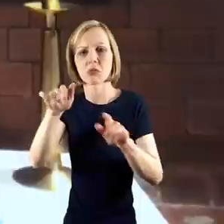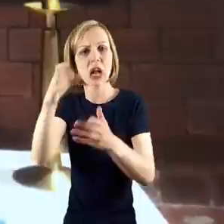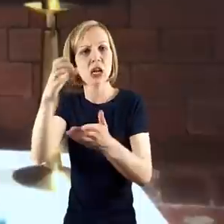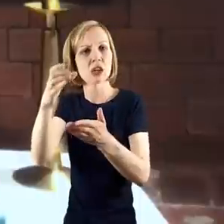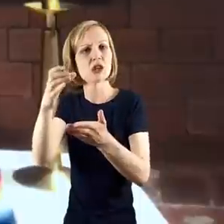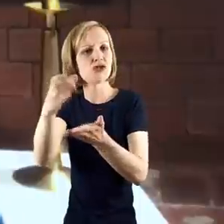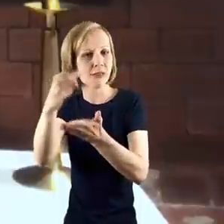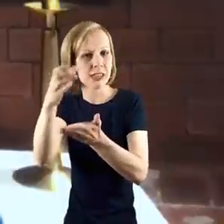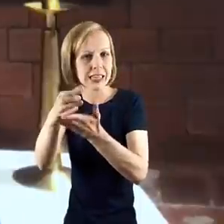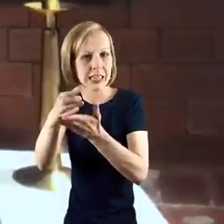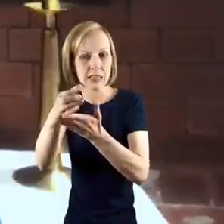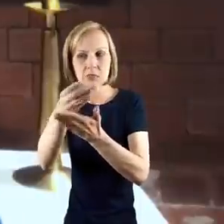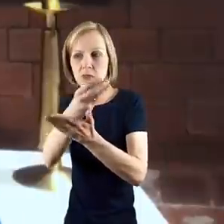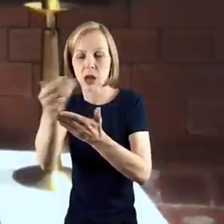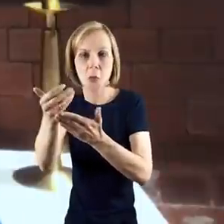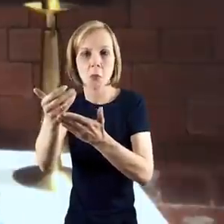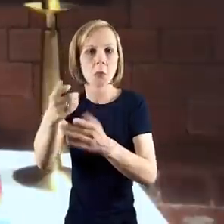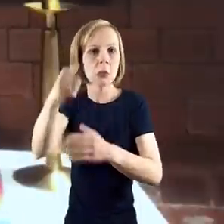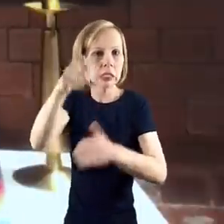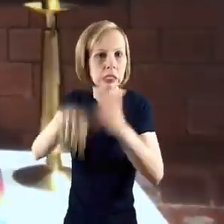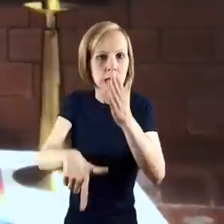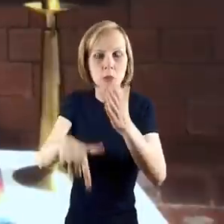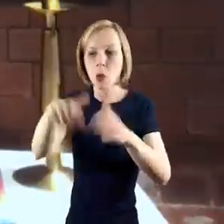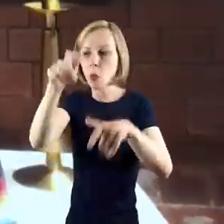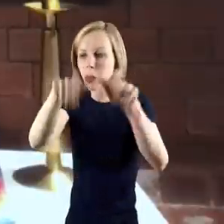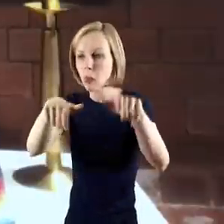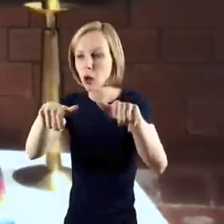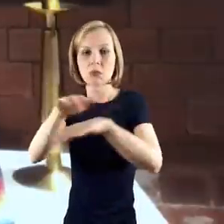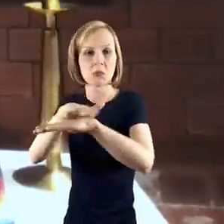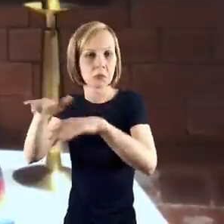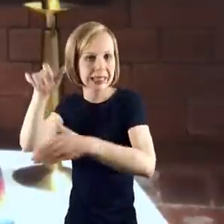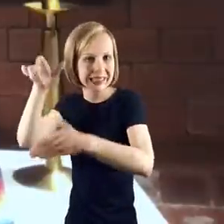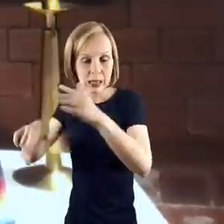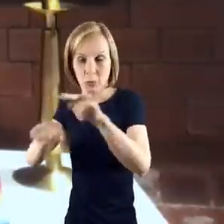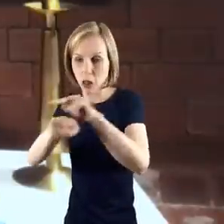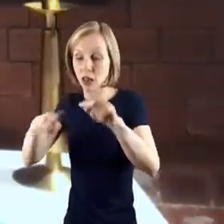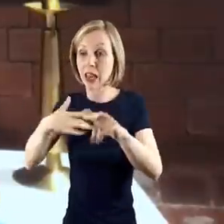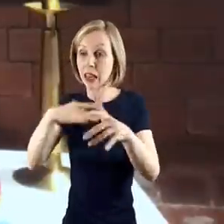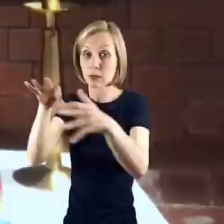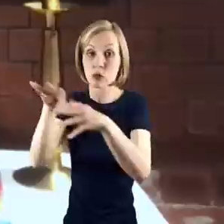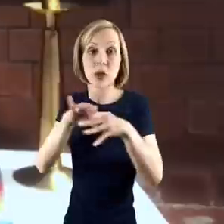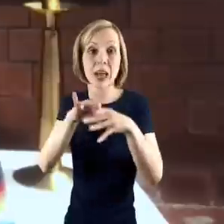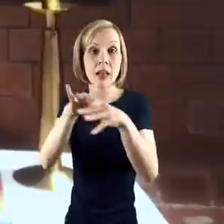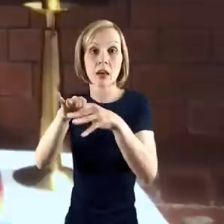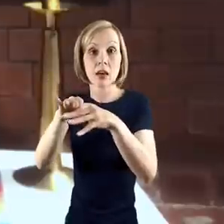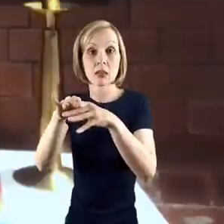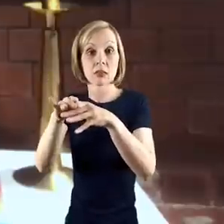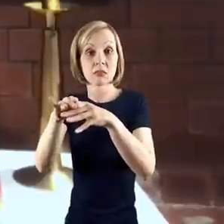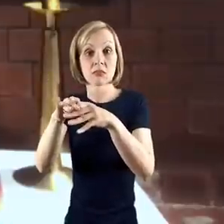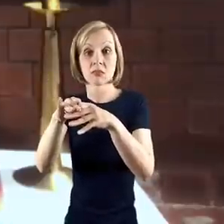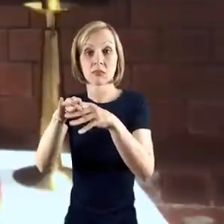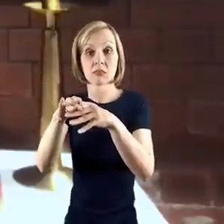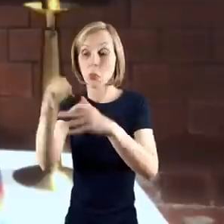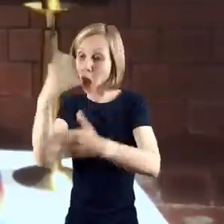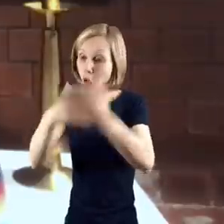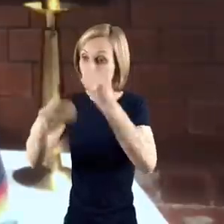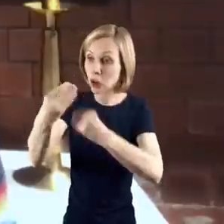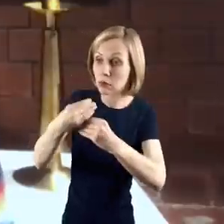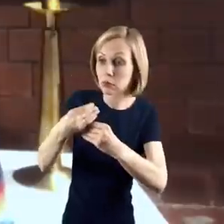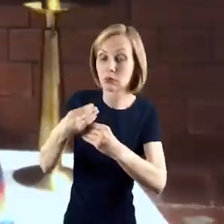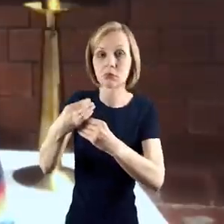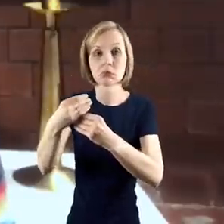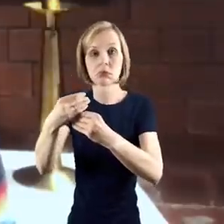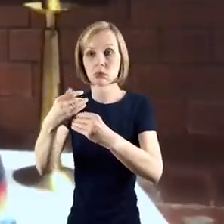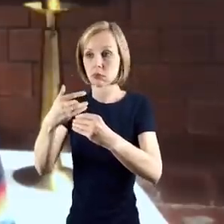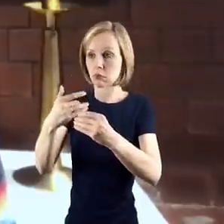disabilities live alongside each other and share their lives together. We learn from each other what it is to be